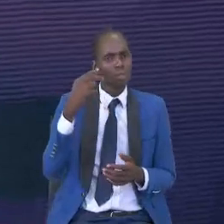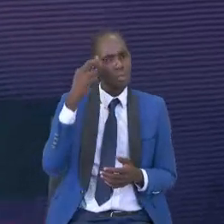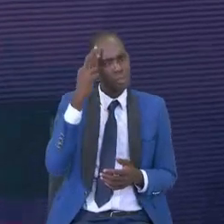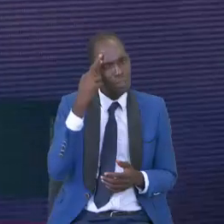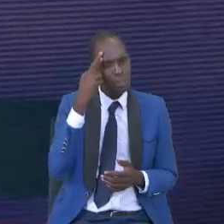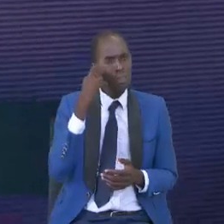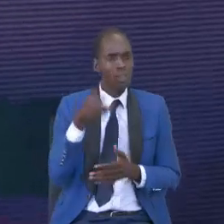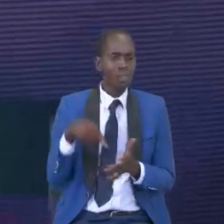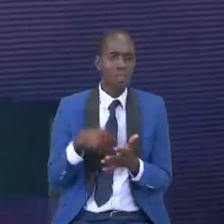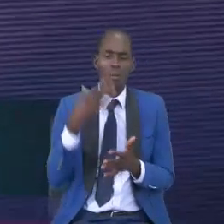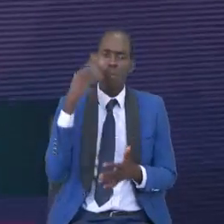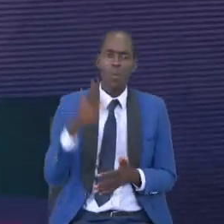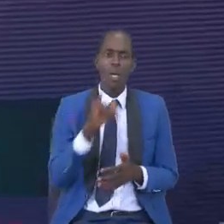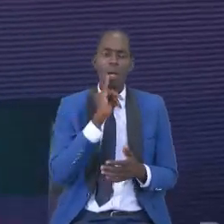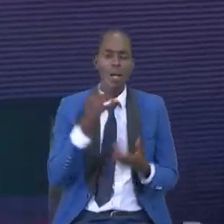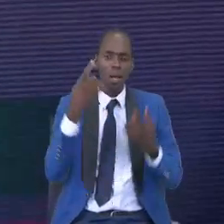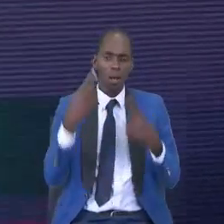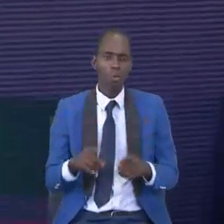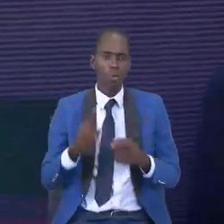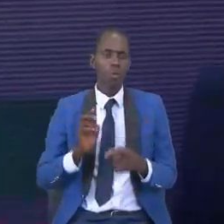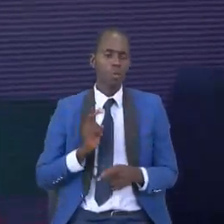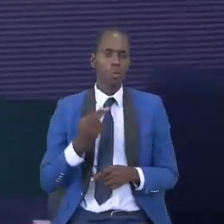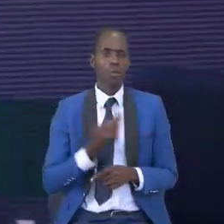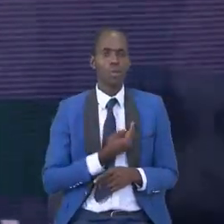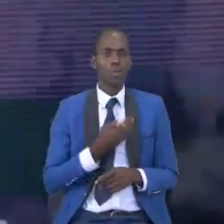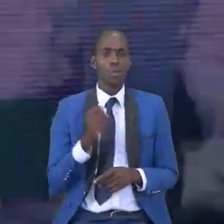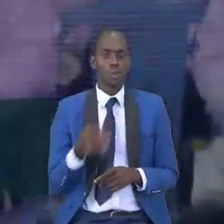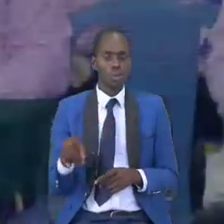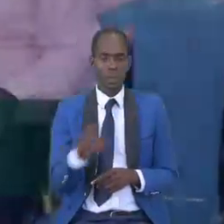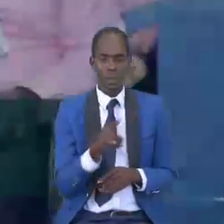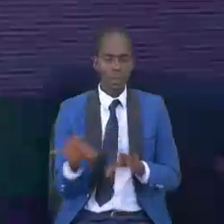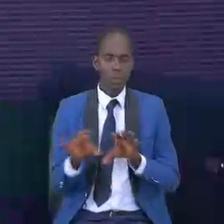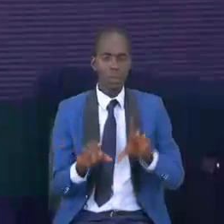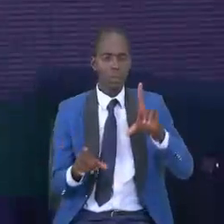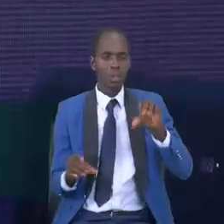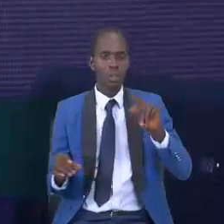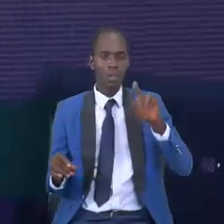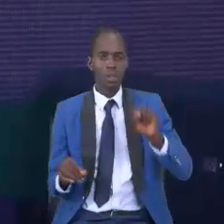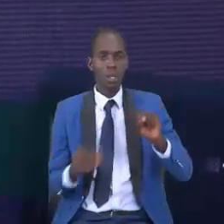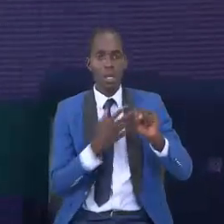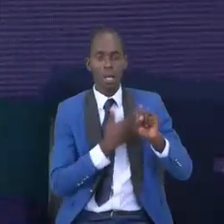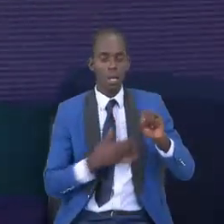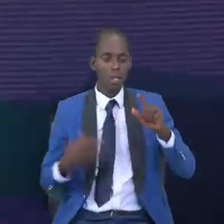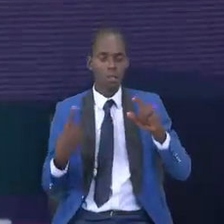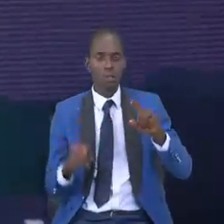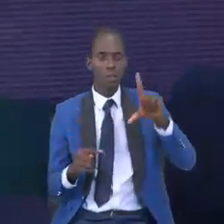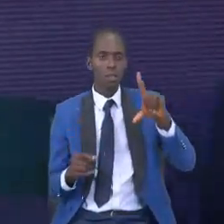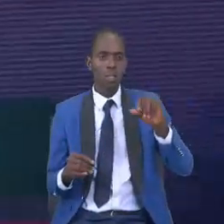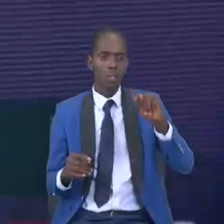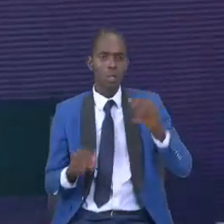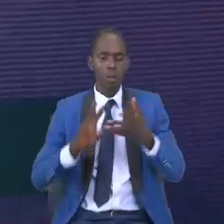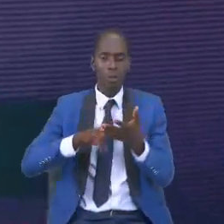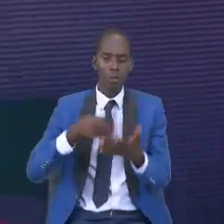cast lots, and the lot fell on Jonah. There are times that God will reveal